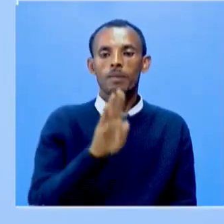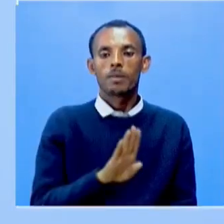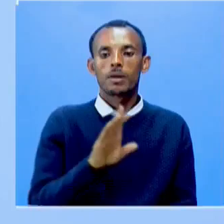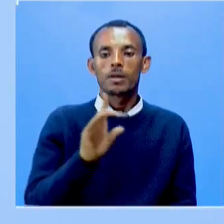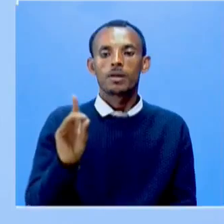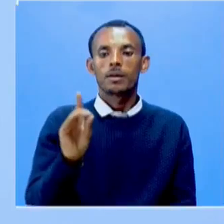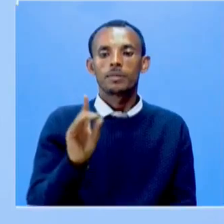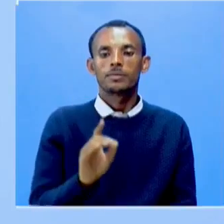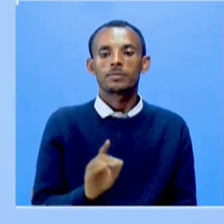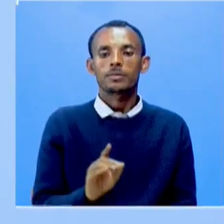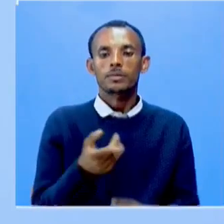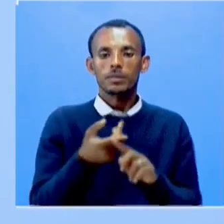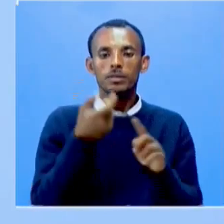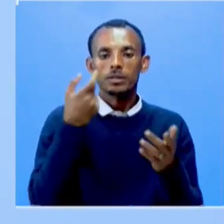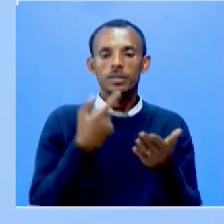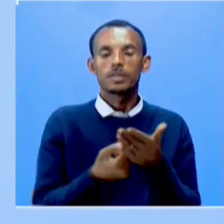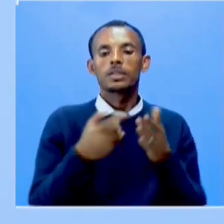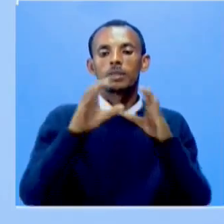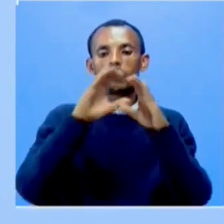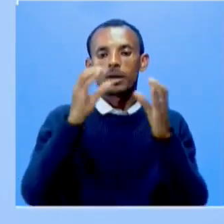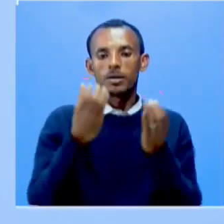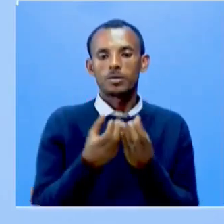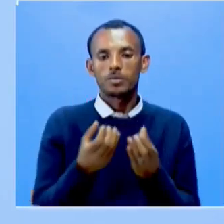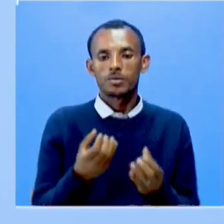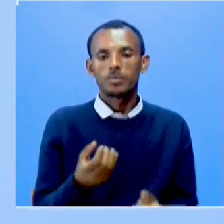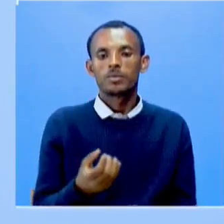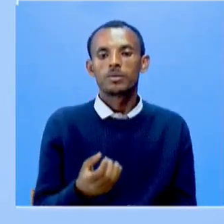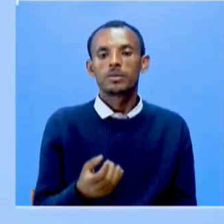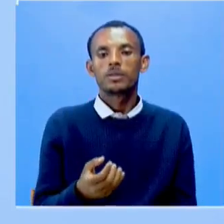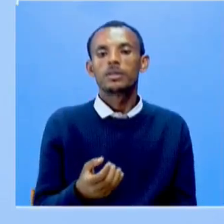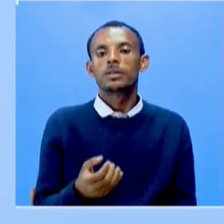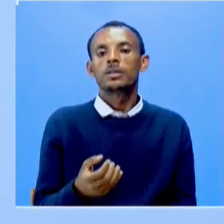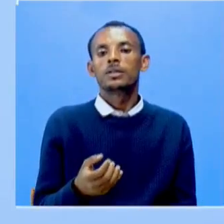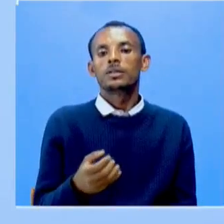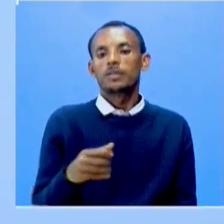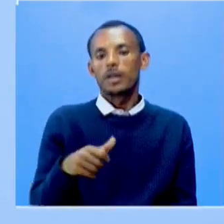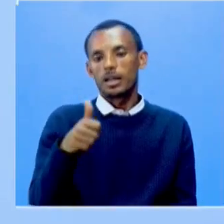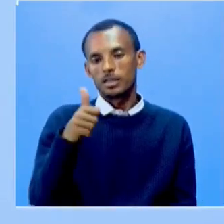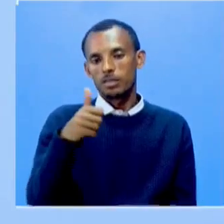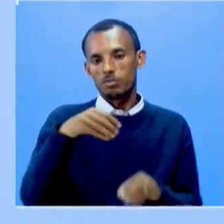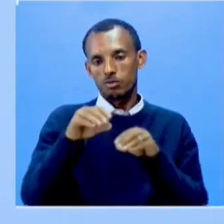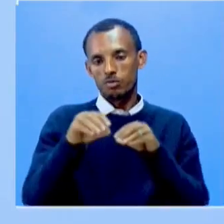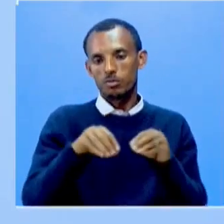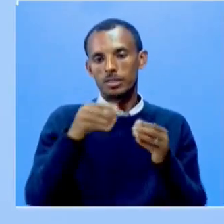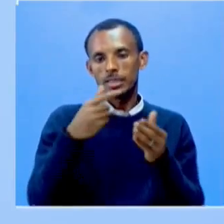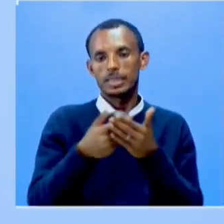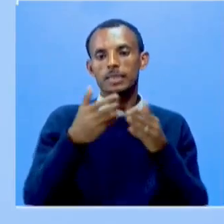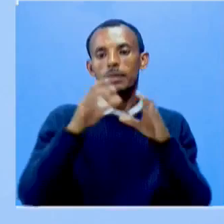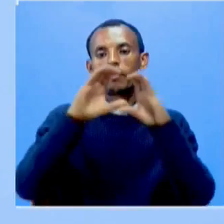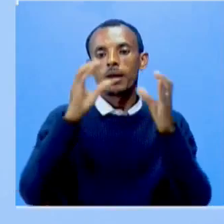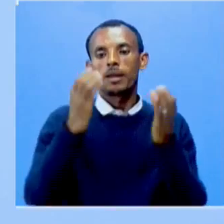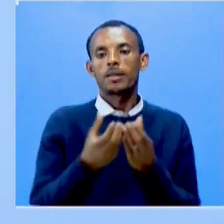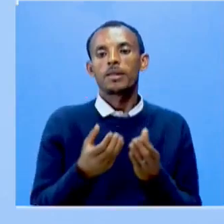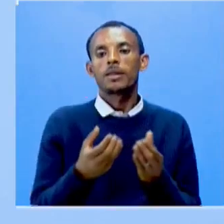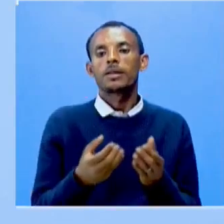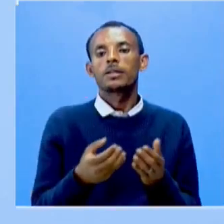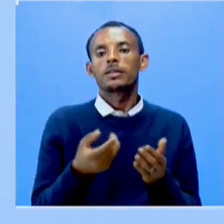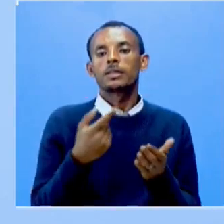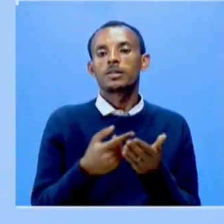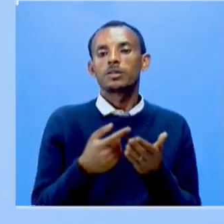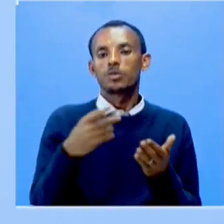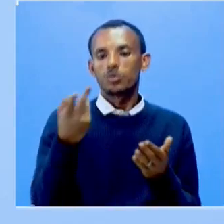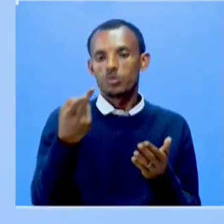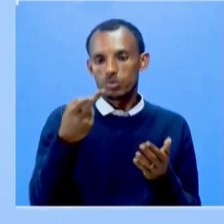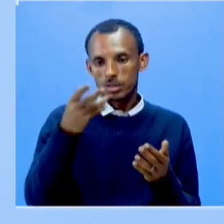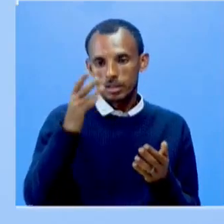ABD. From this part to mark 1. So you move from this part to mark 1. This side fit with this